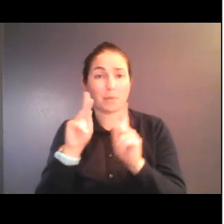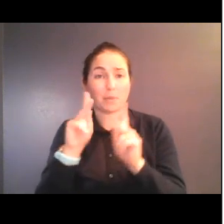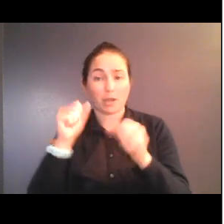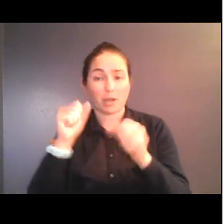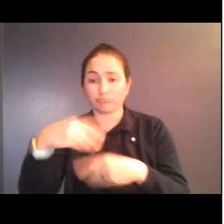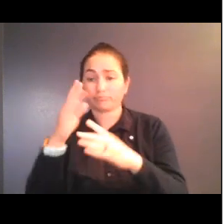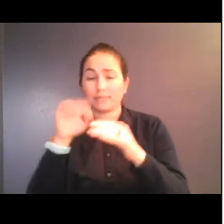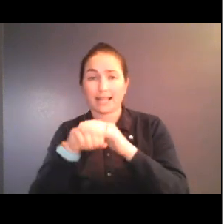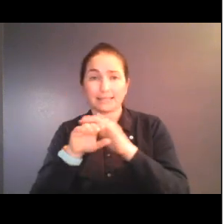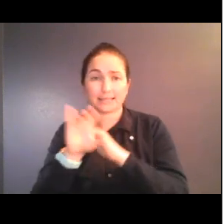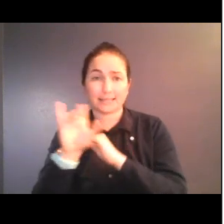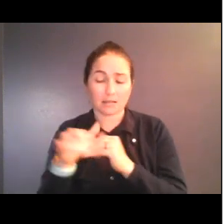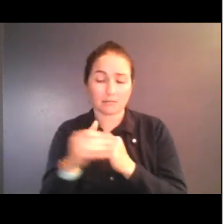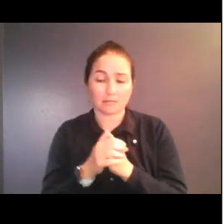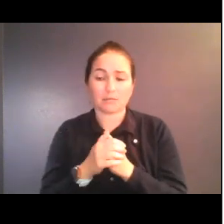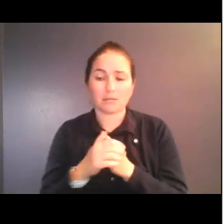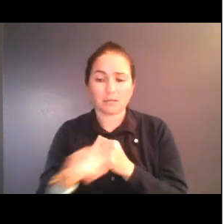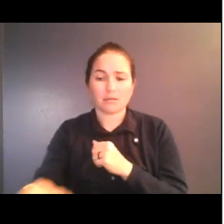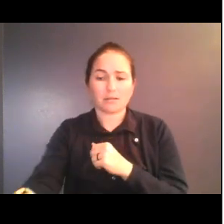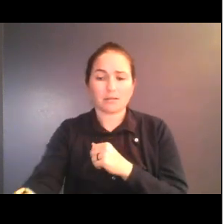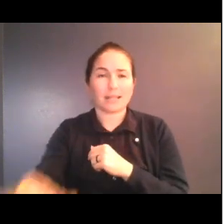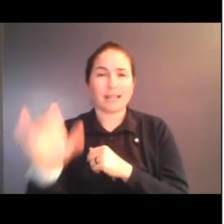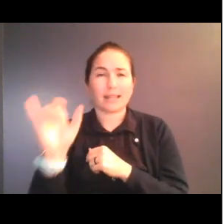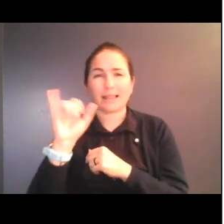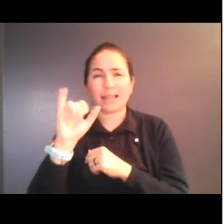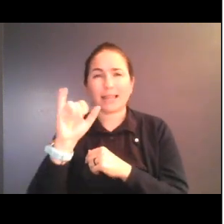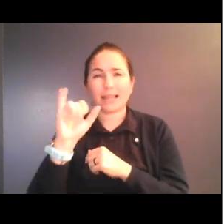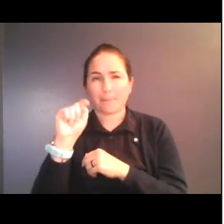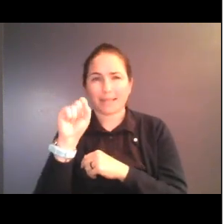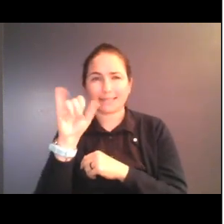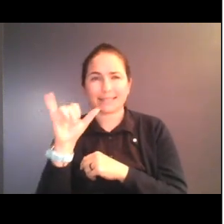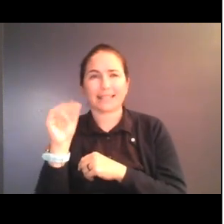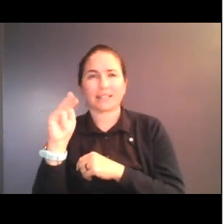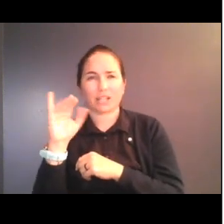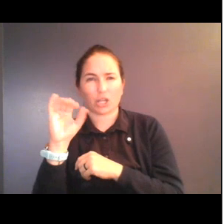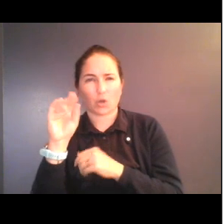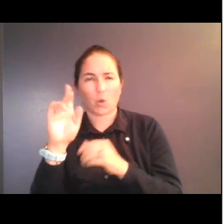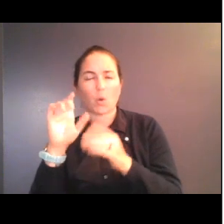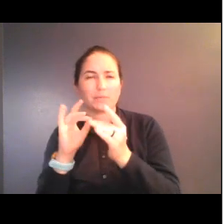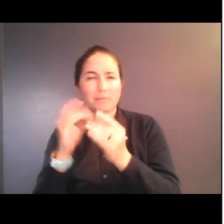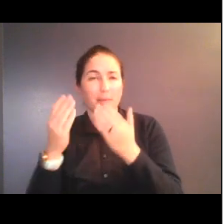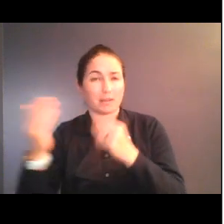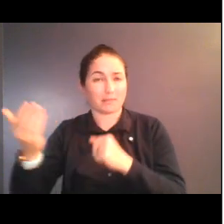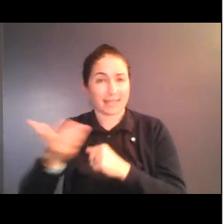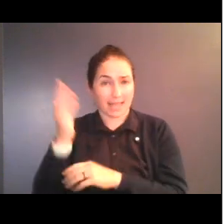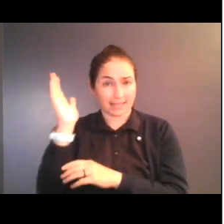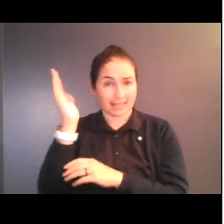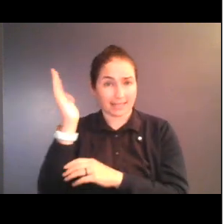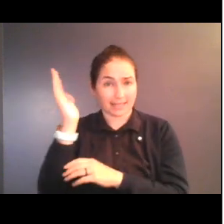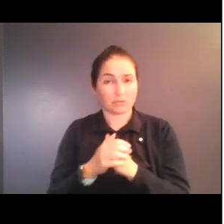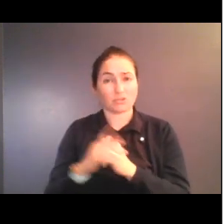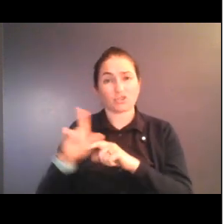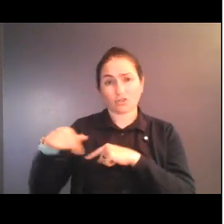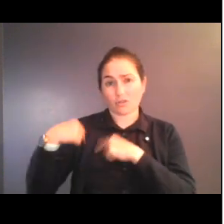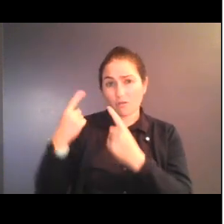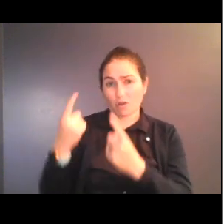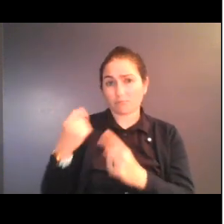that. Like Betsy and Nicole were talking about, maybe guest lectures or invited talks. So far I've had